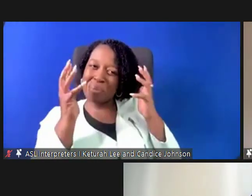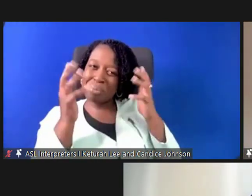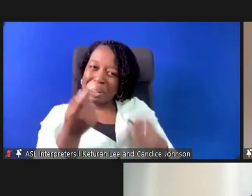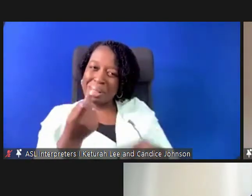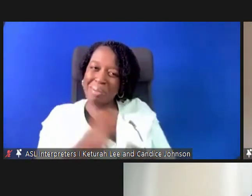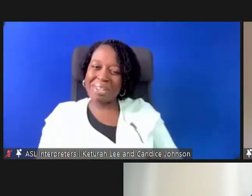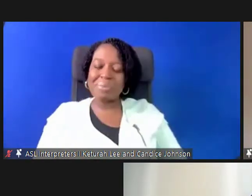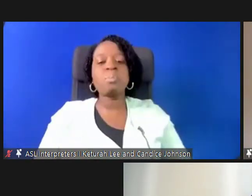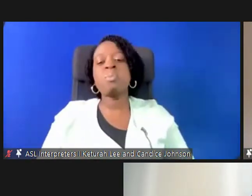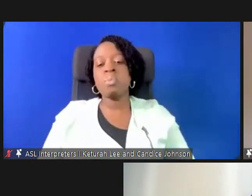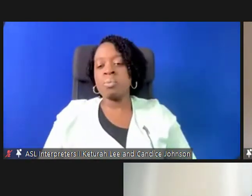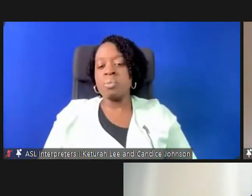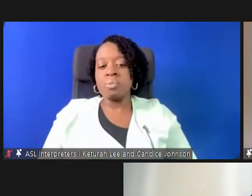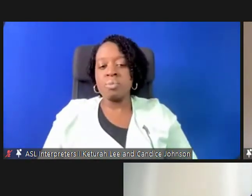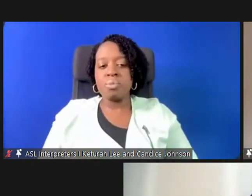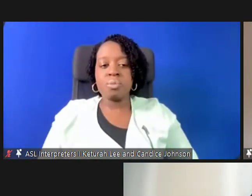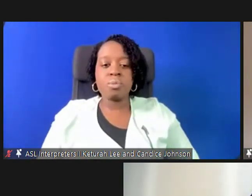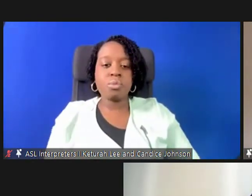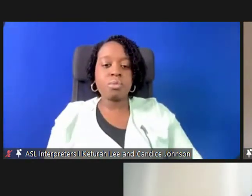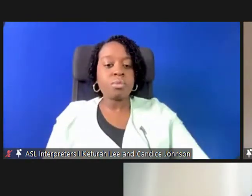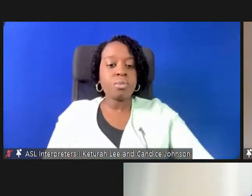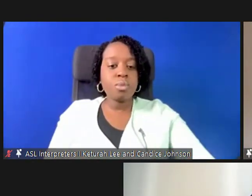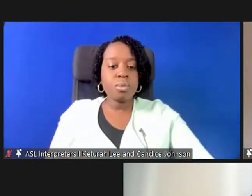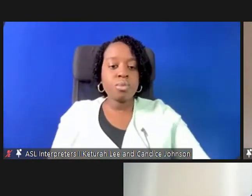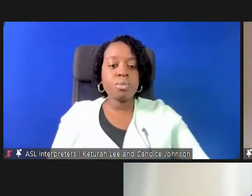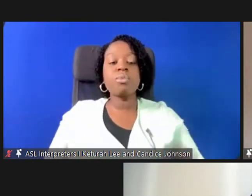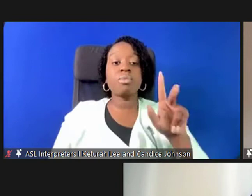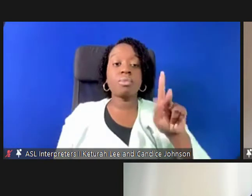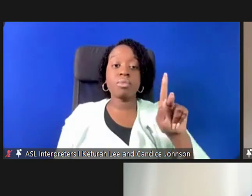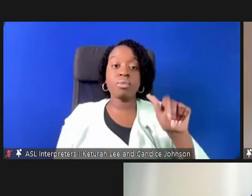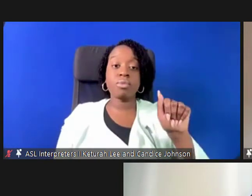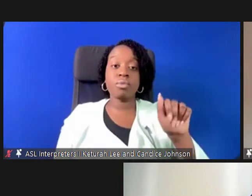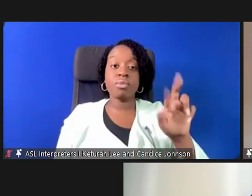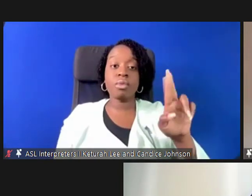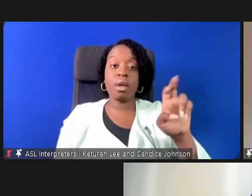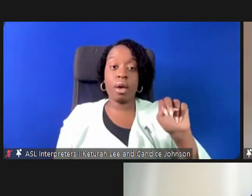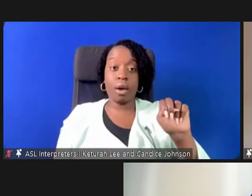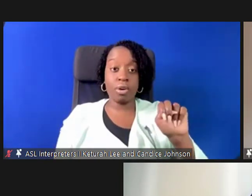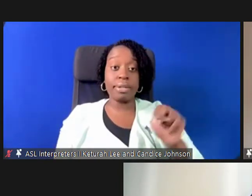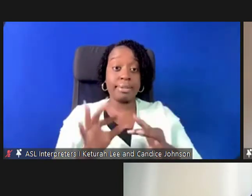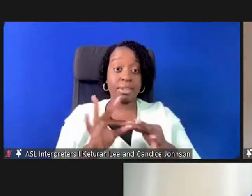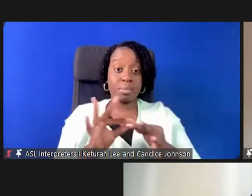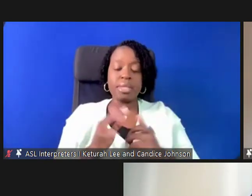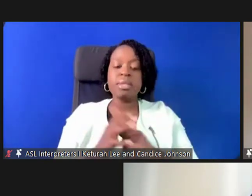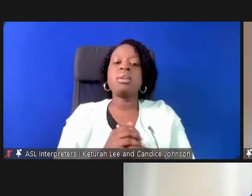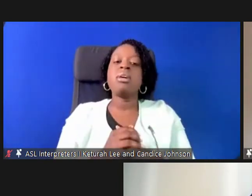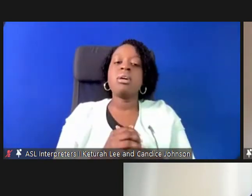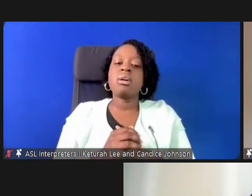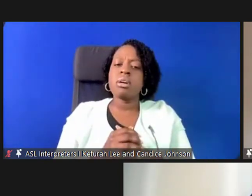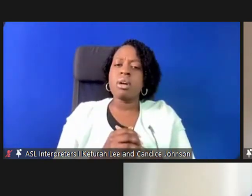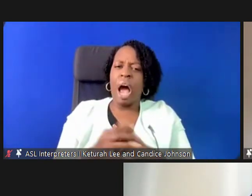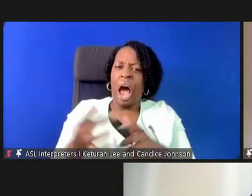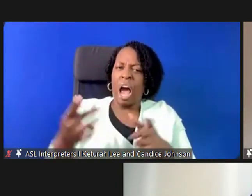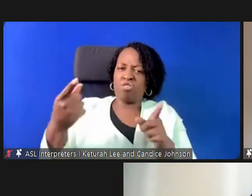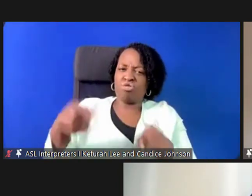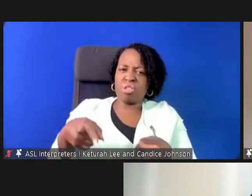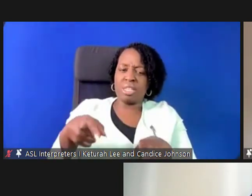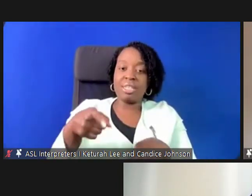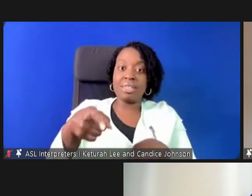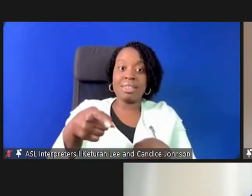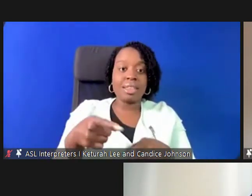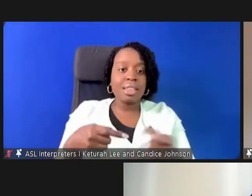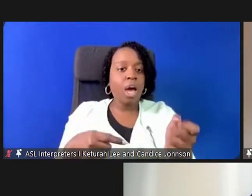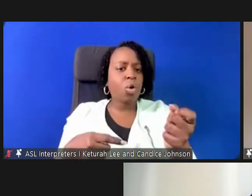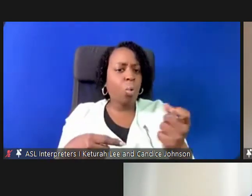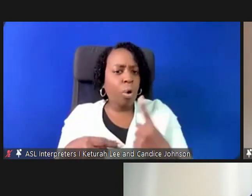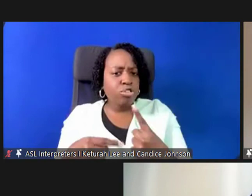Sure, and just building on that, I really agree. I think that, and in part the way you framed the question, I